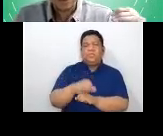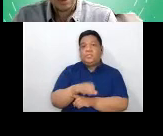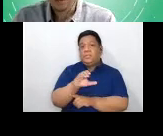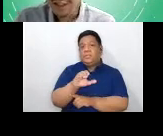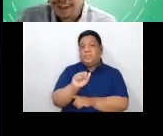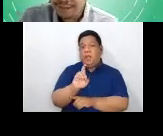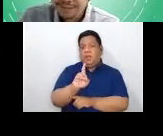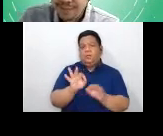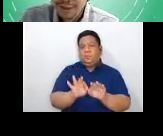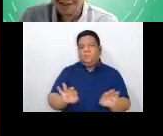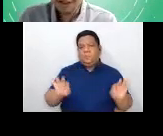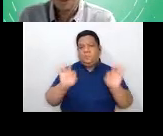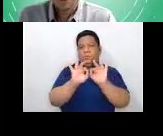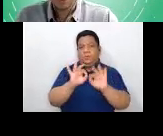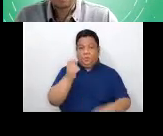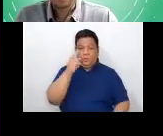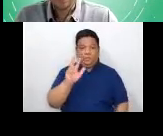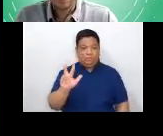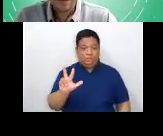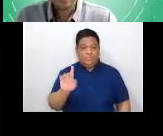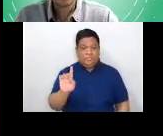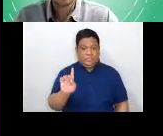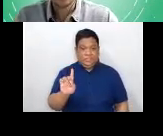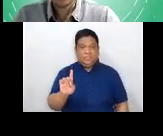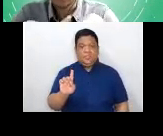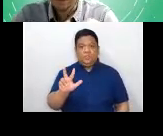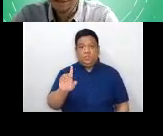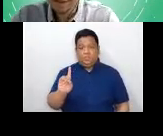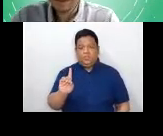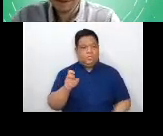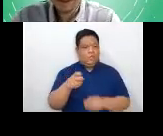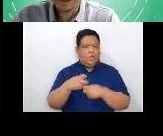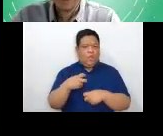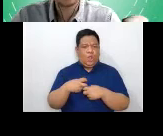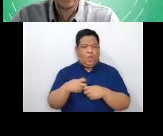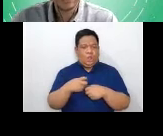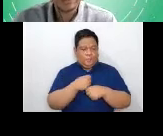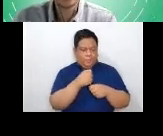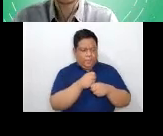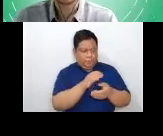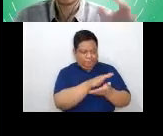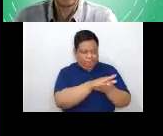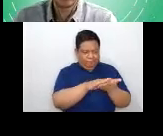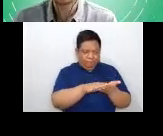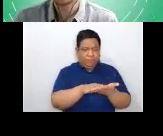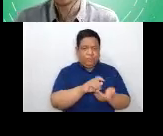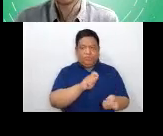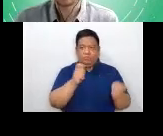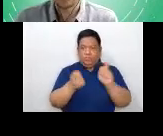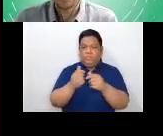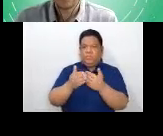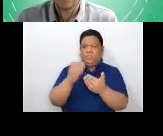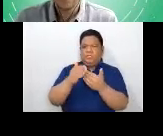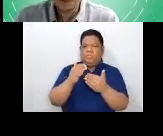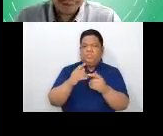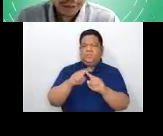because 3D, which is difficult to produce on a 2D surface, is made easier using these digital